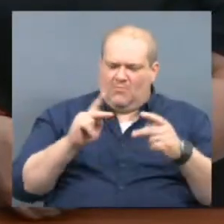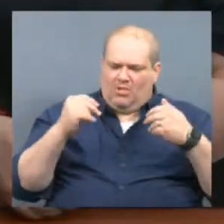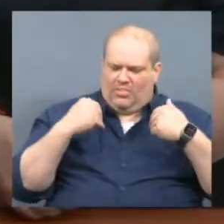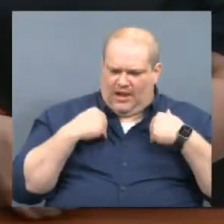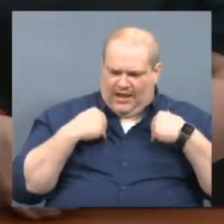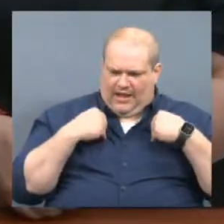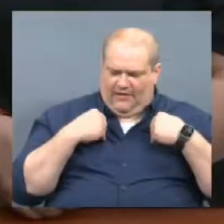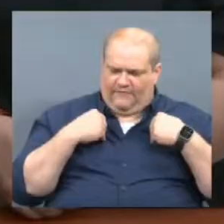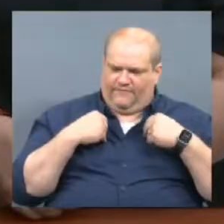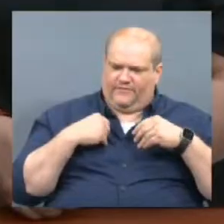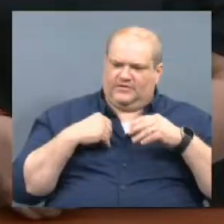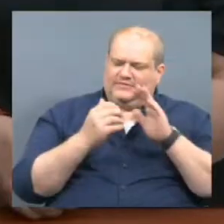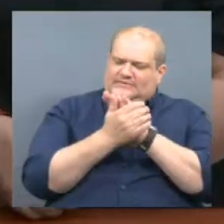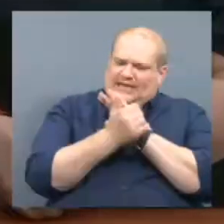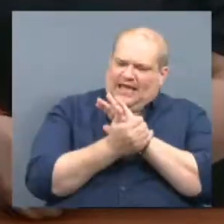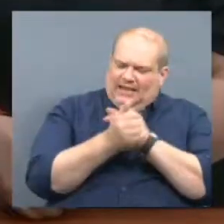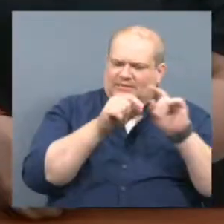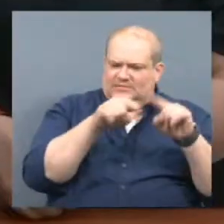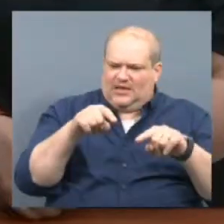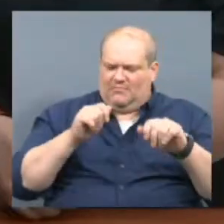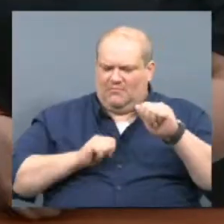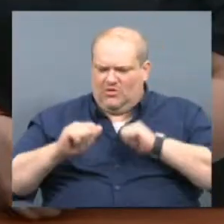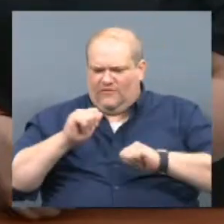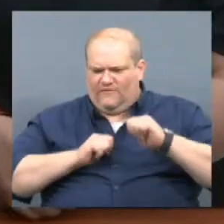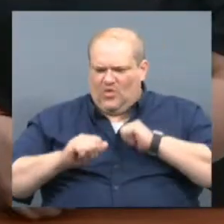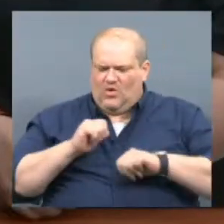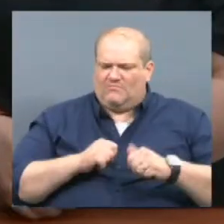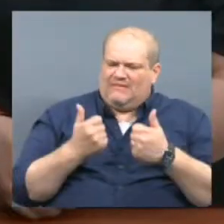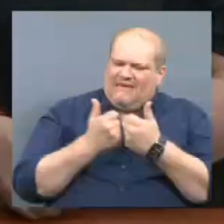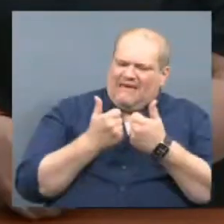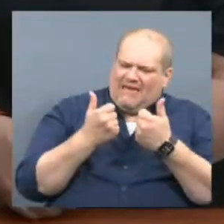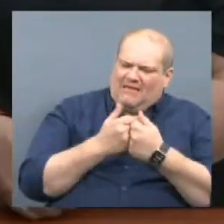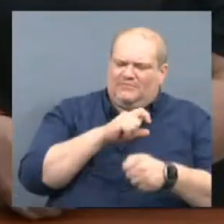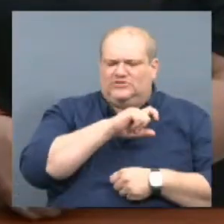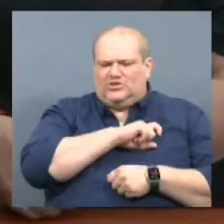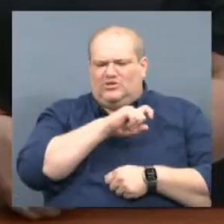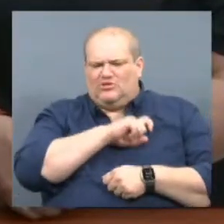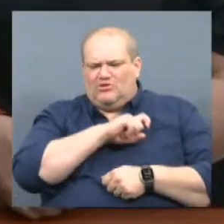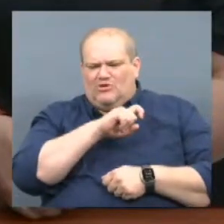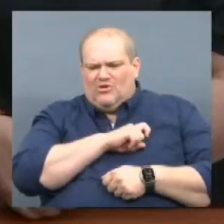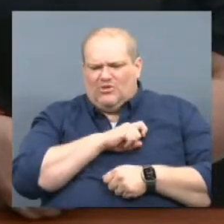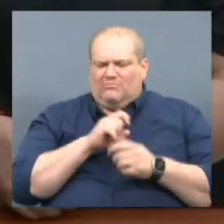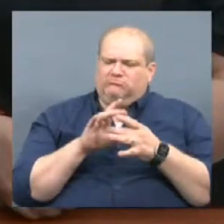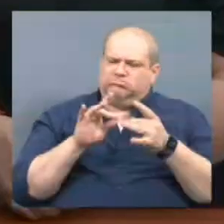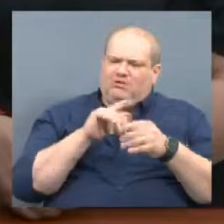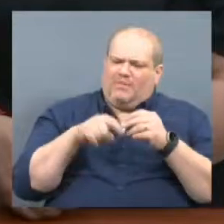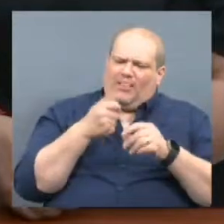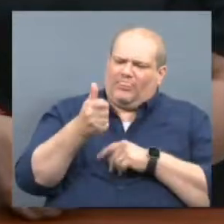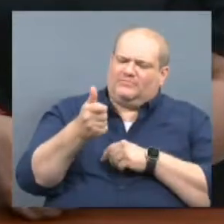have certain talents come and perform, gain, security about themselves.